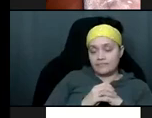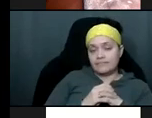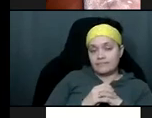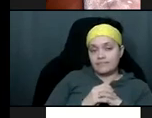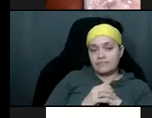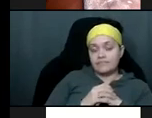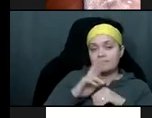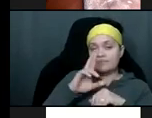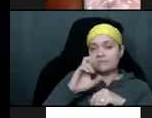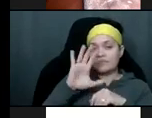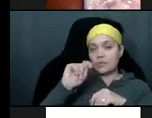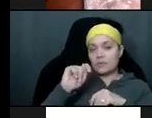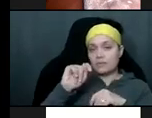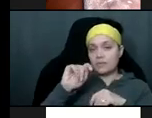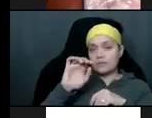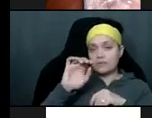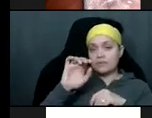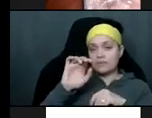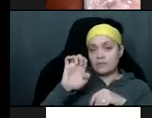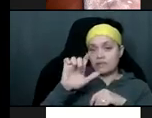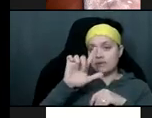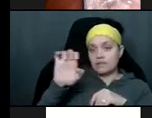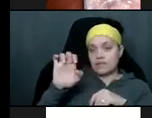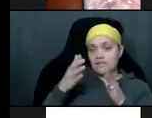So Robert E. Lee, General, is one of them here.